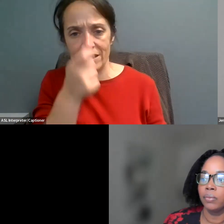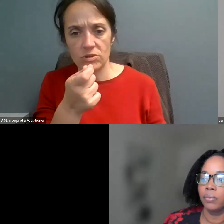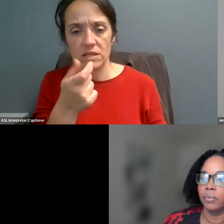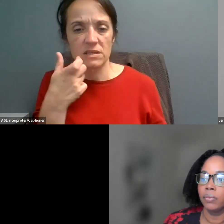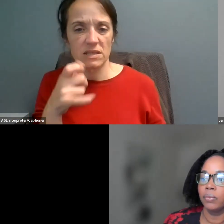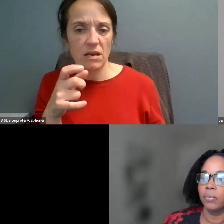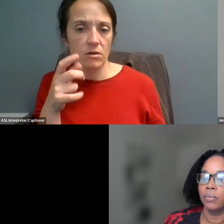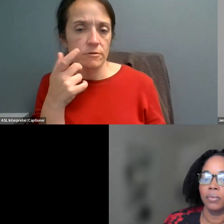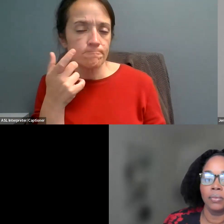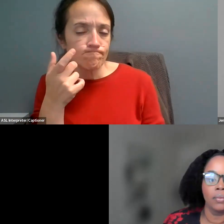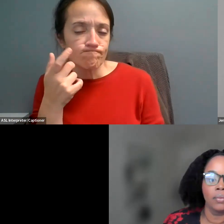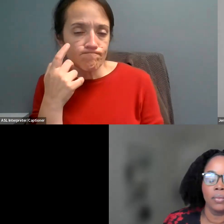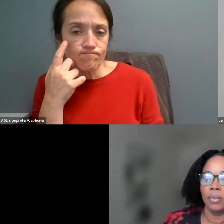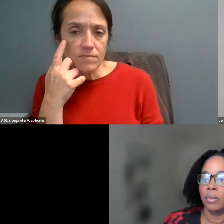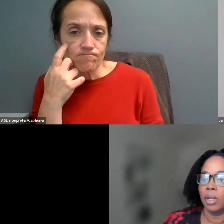it.